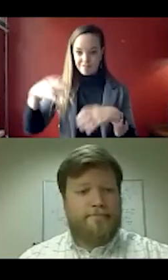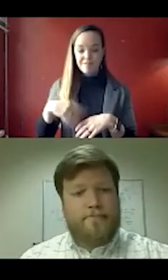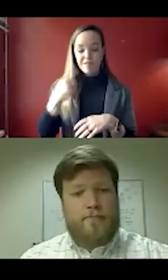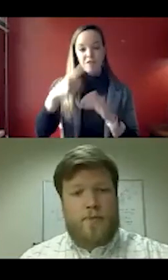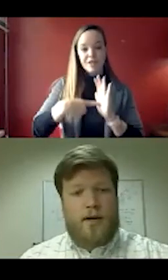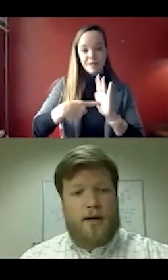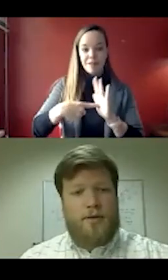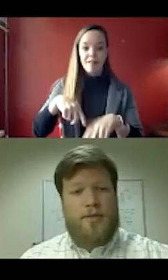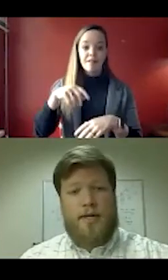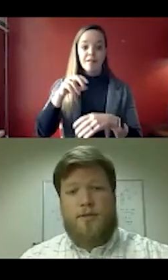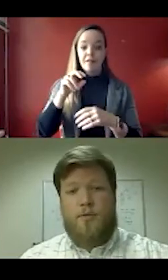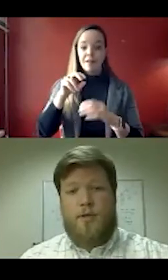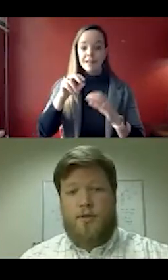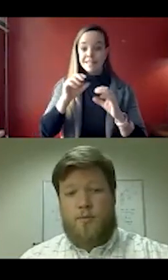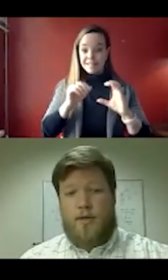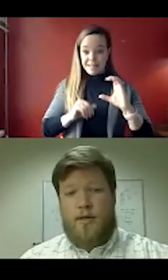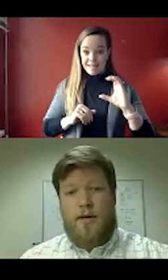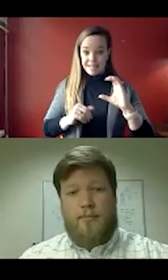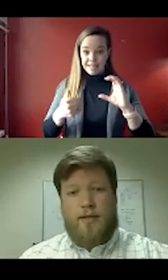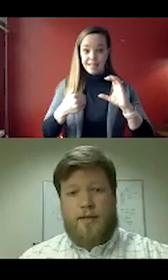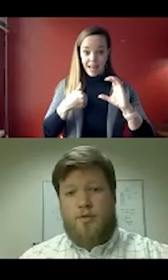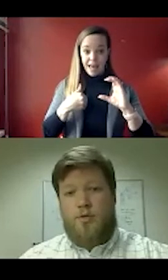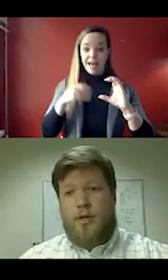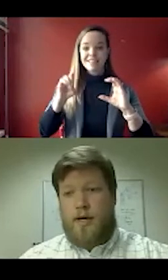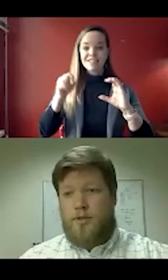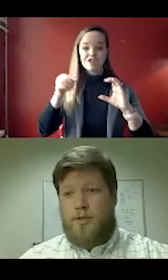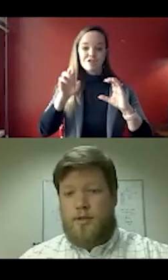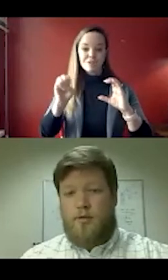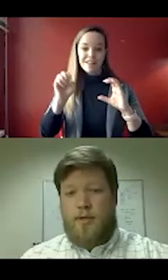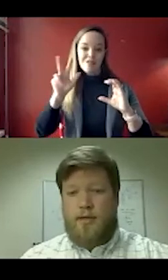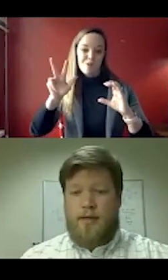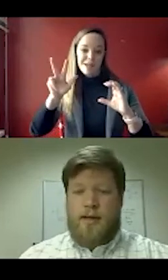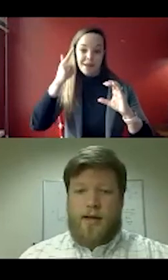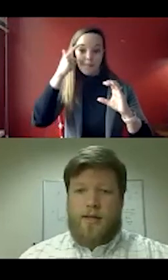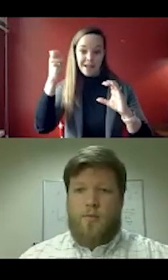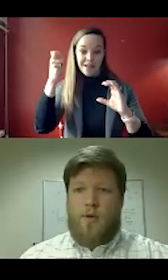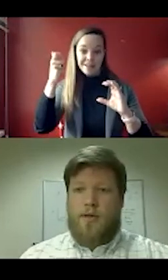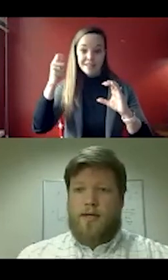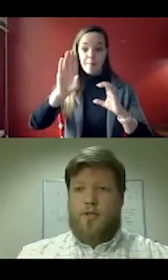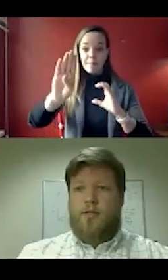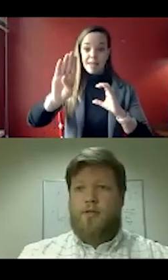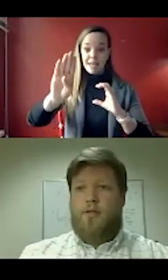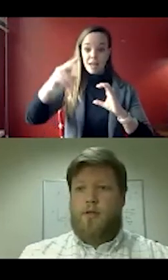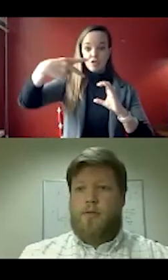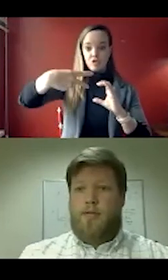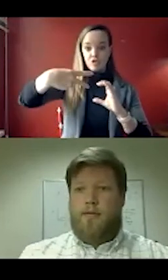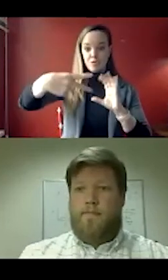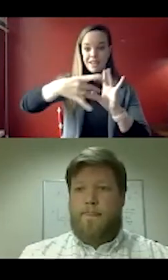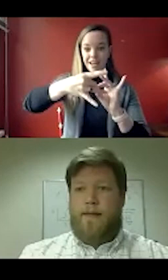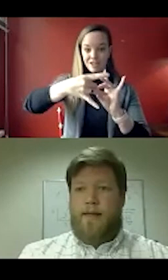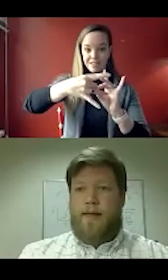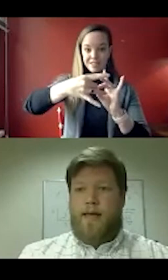C, node C has degree 3 because it has 2 connections to node B and it has 1 connection to node